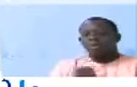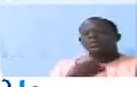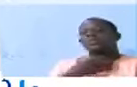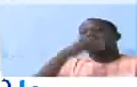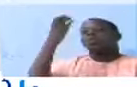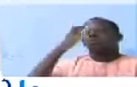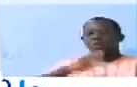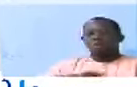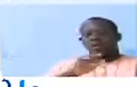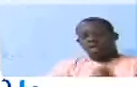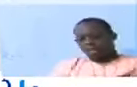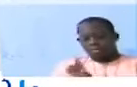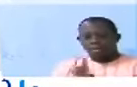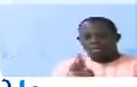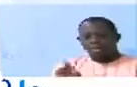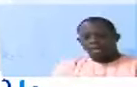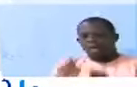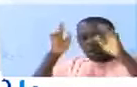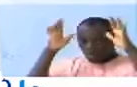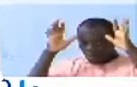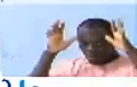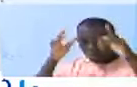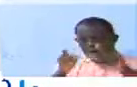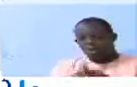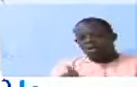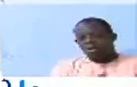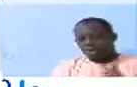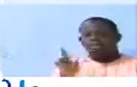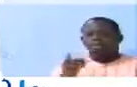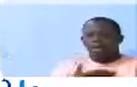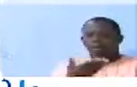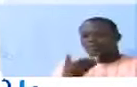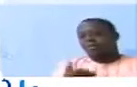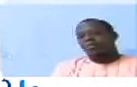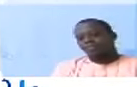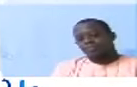shouting on them. And that